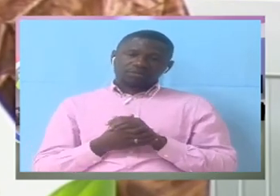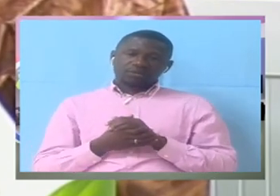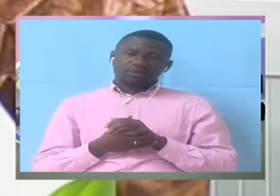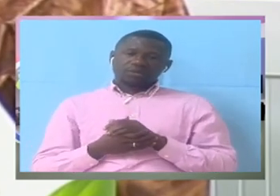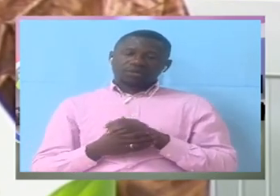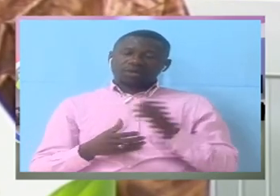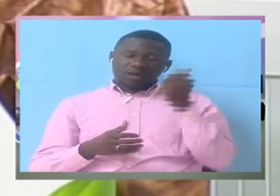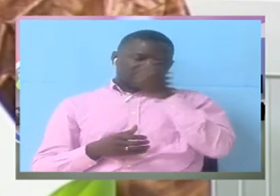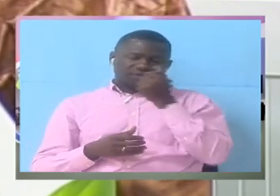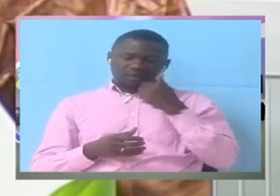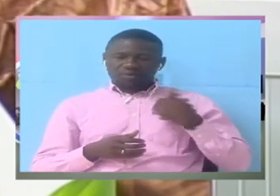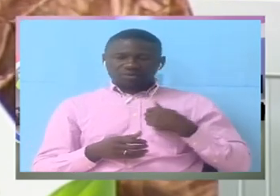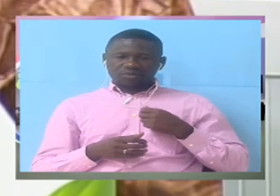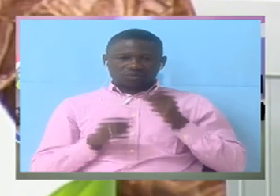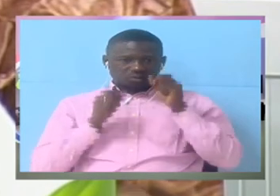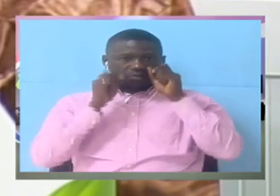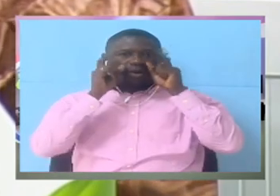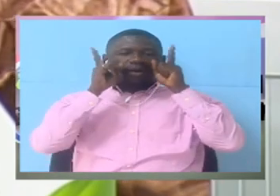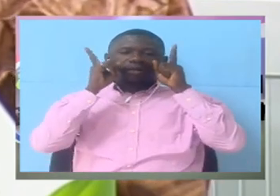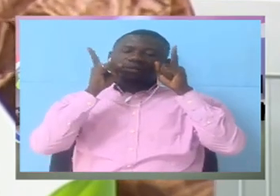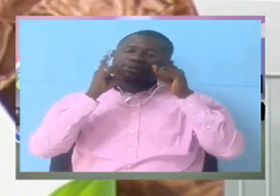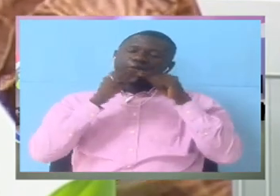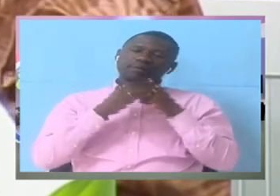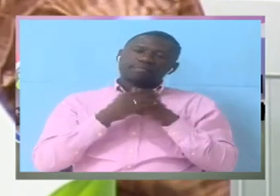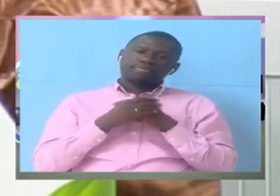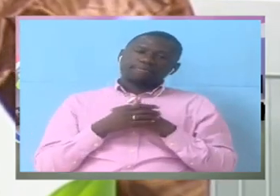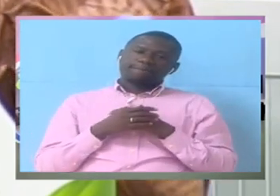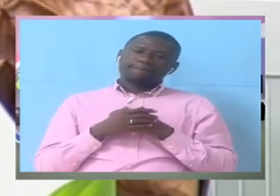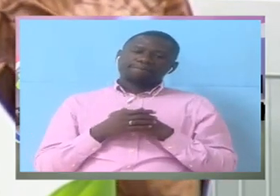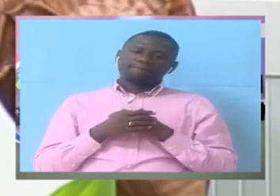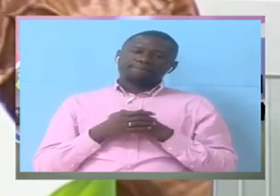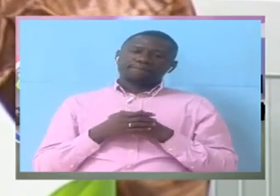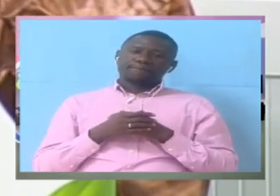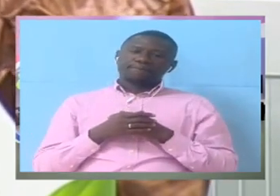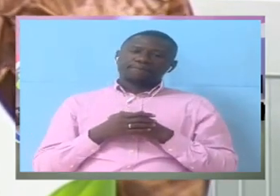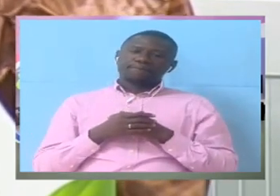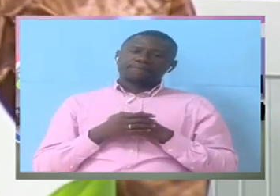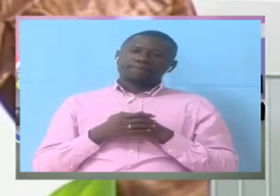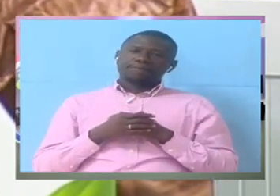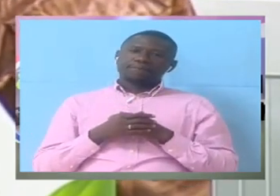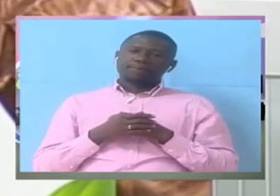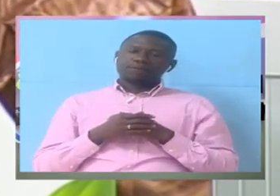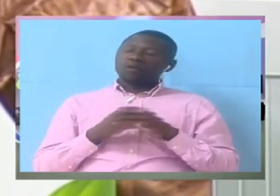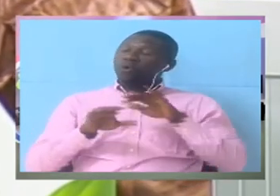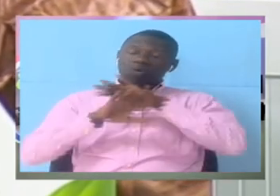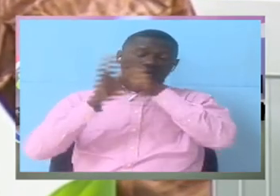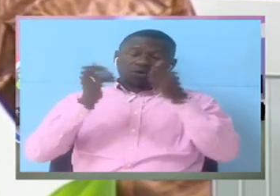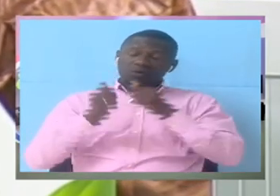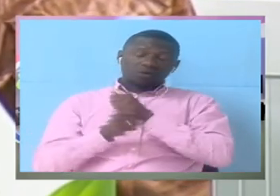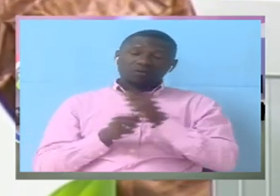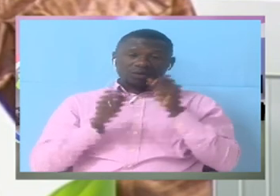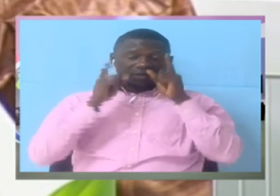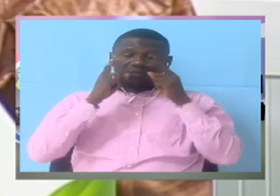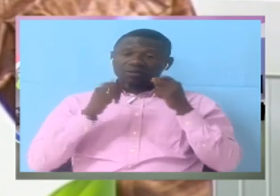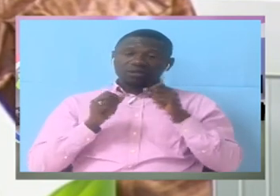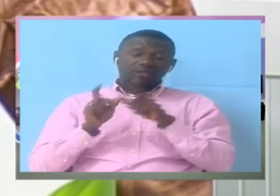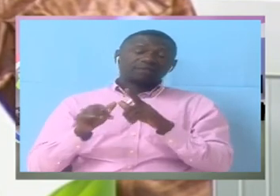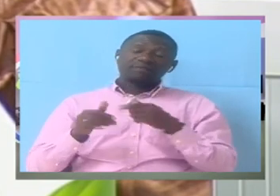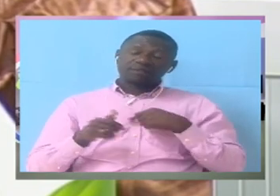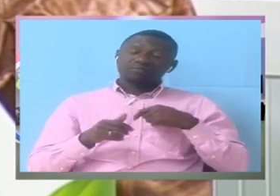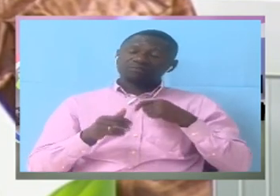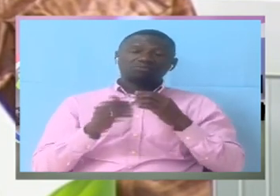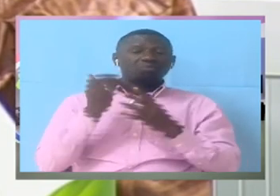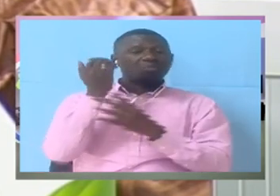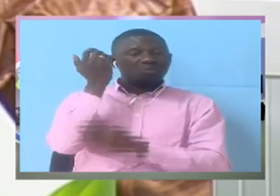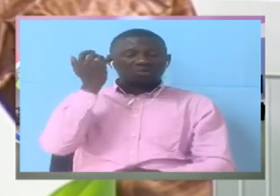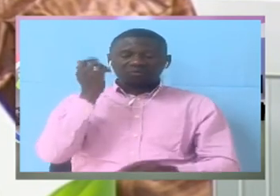Leone. Africans, let's open our eyes. All our lives we live in poverty when in